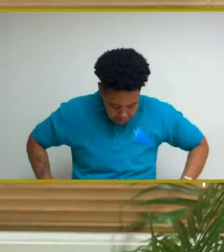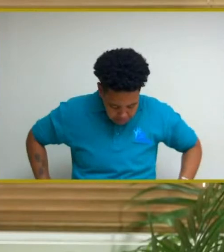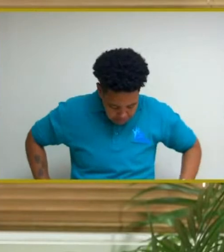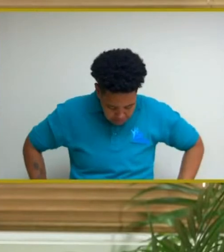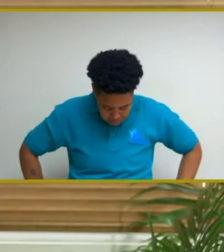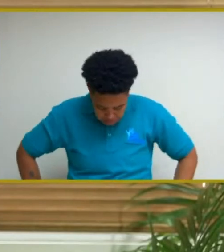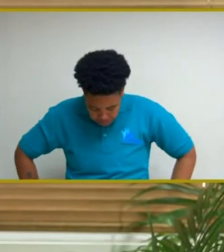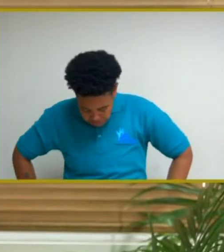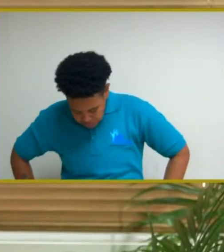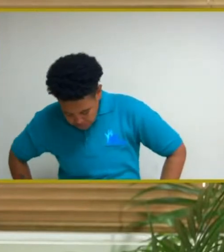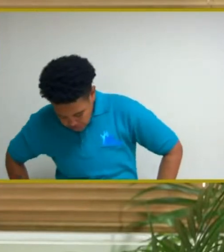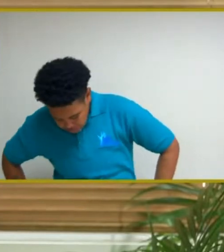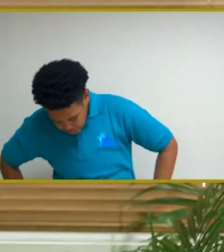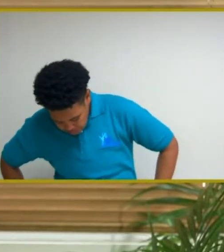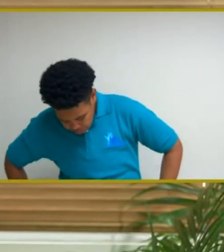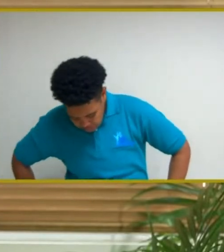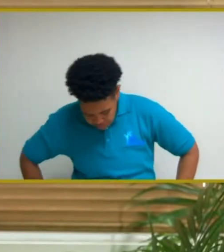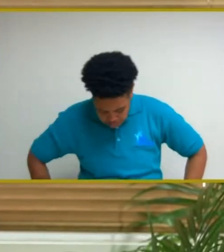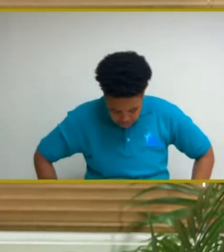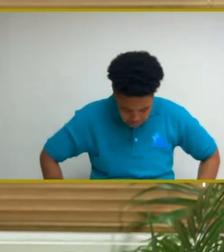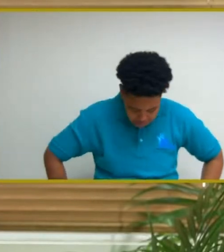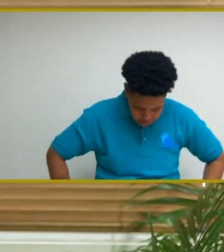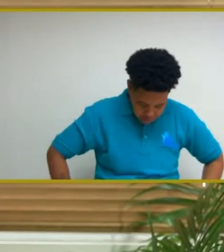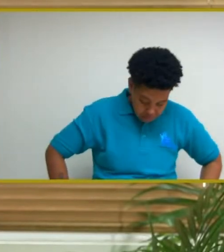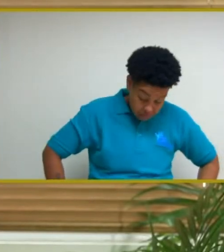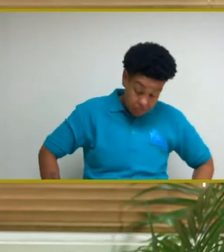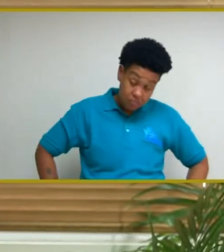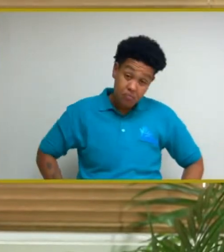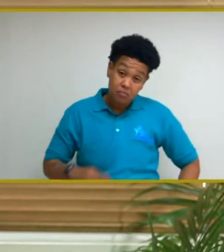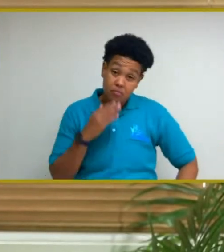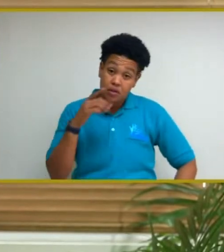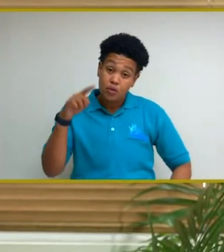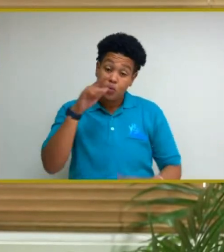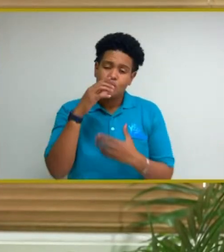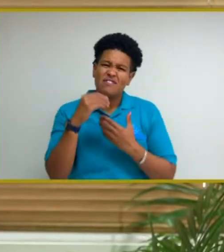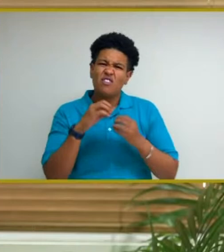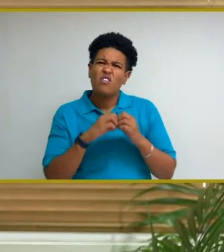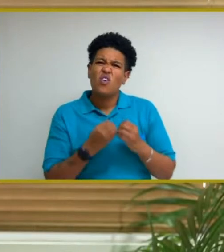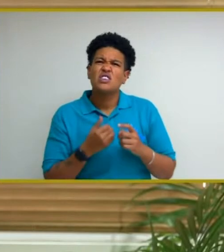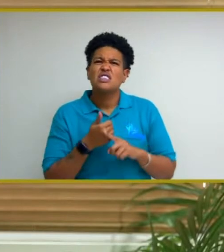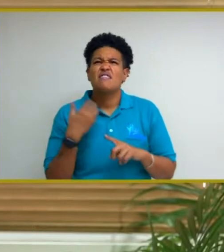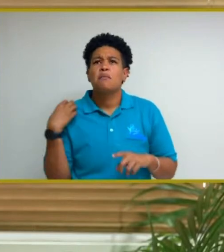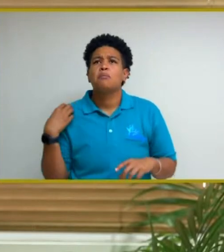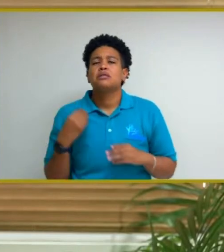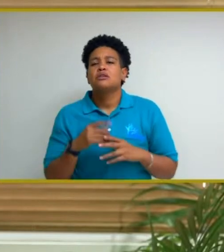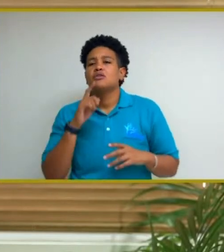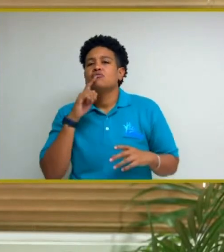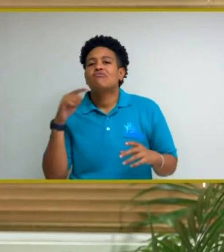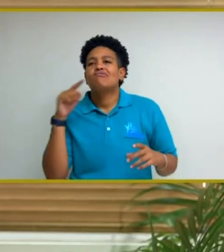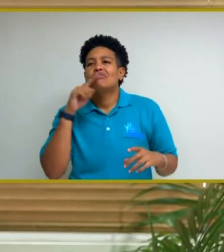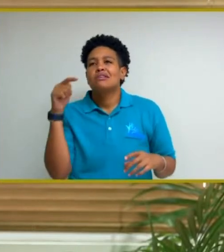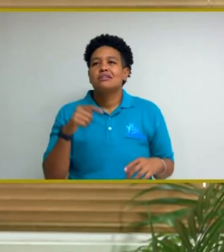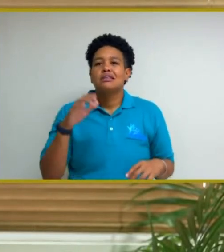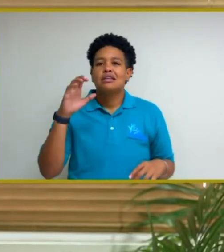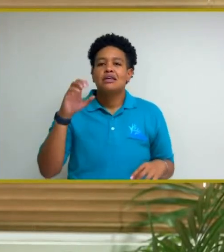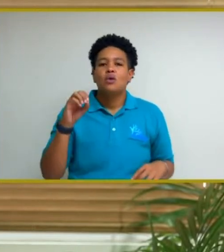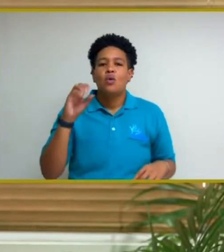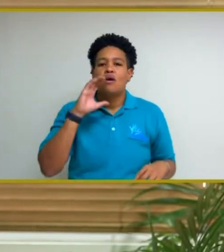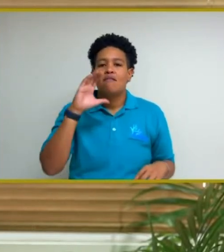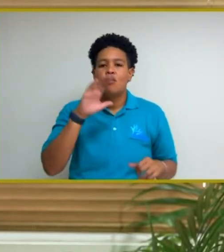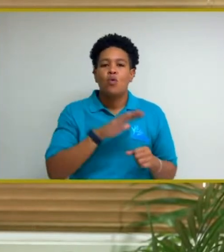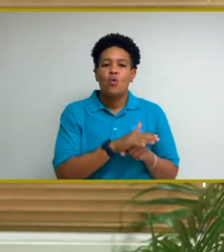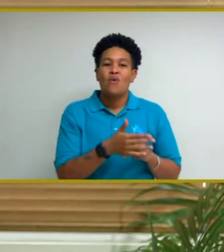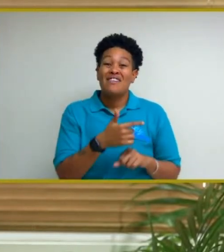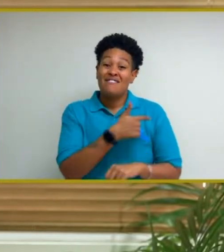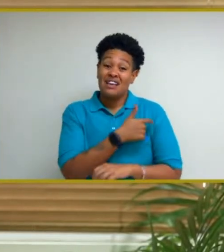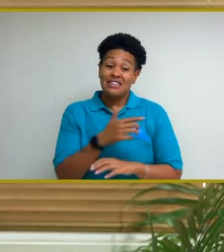want to thank those who have been involved in the organization, the permanent secretary who has been sort of the CEO of the COVID vaccine